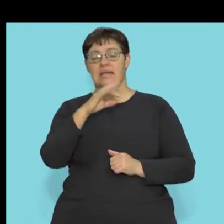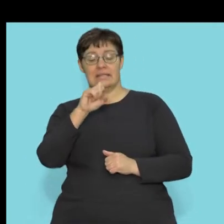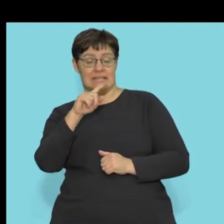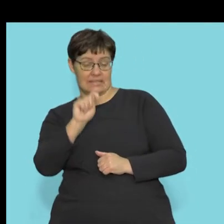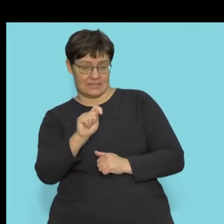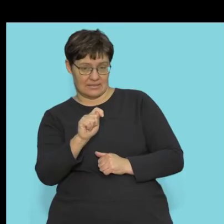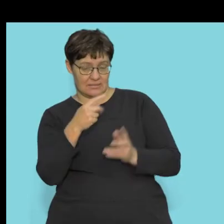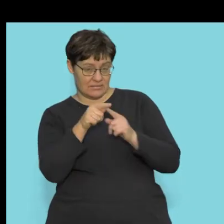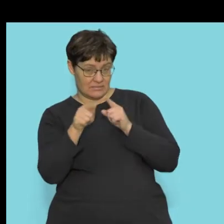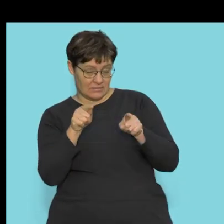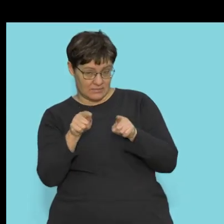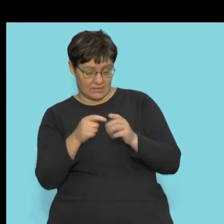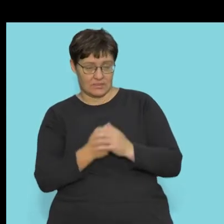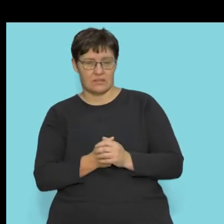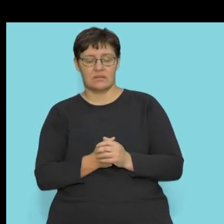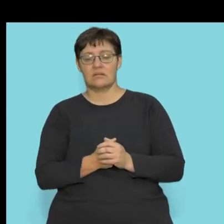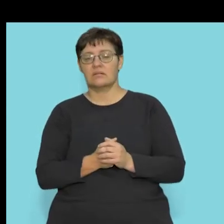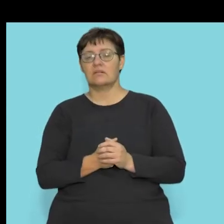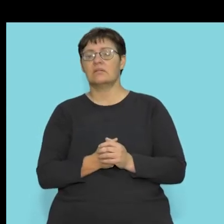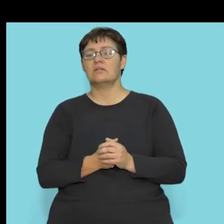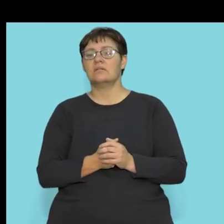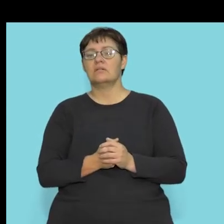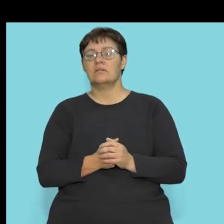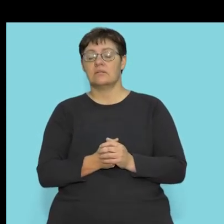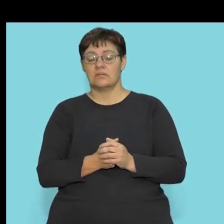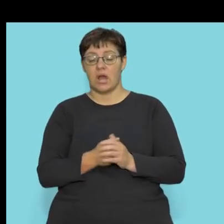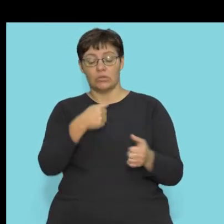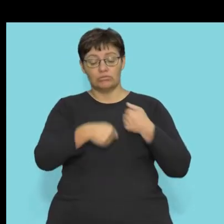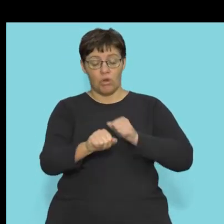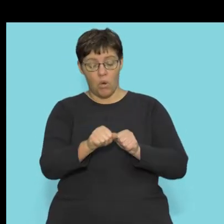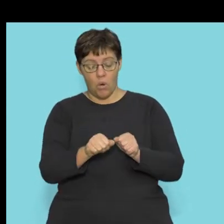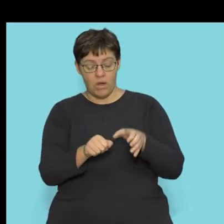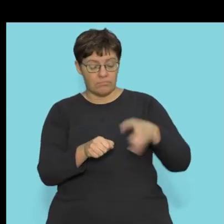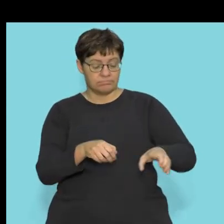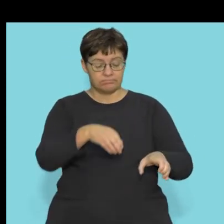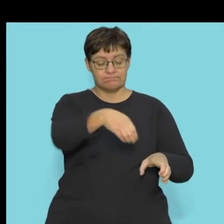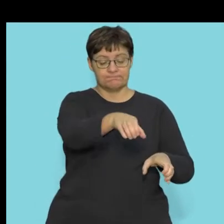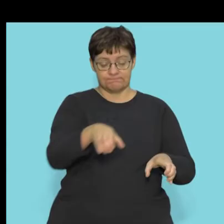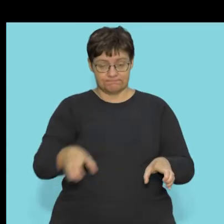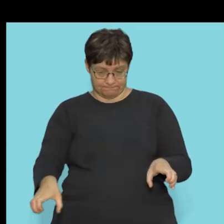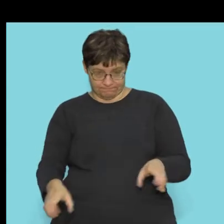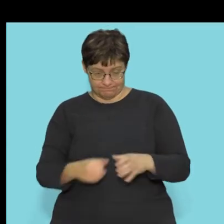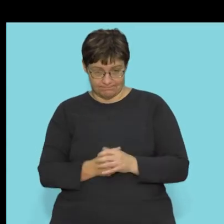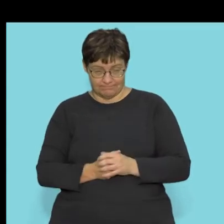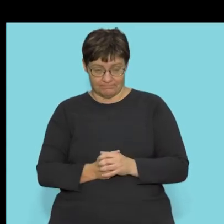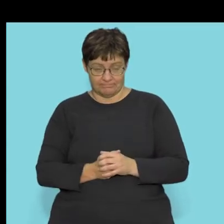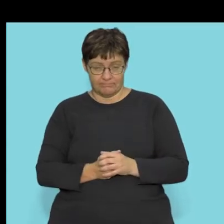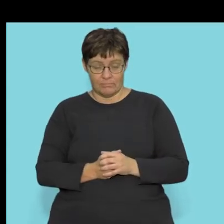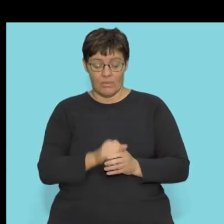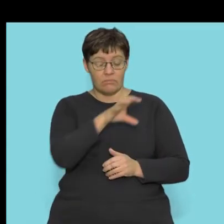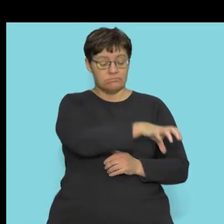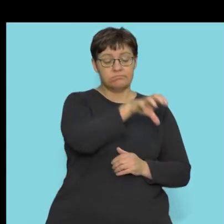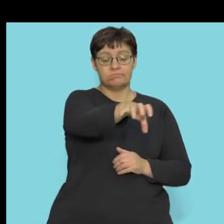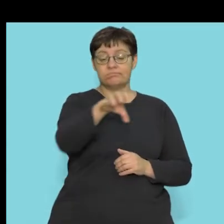yeast. She divides the dough into 3 equal parts and subjects all